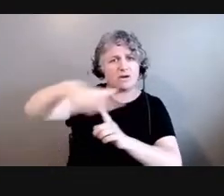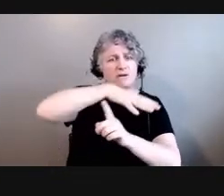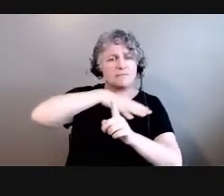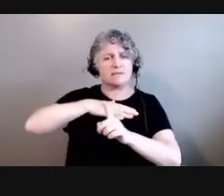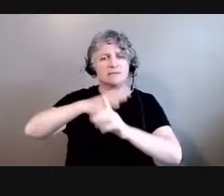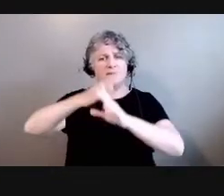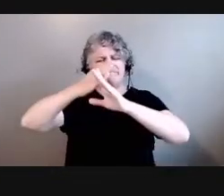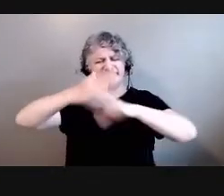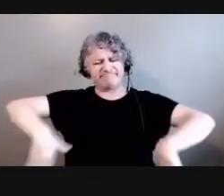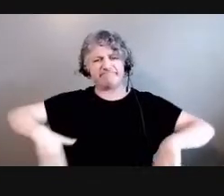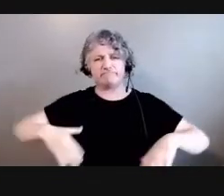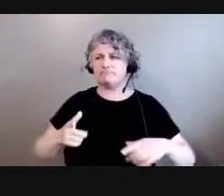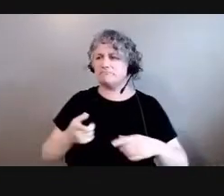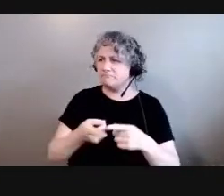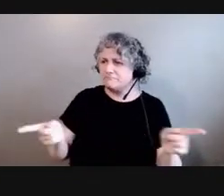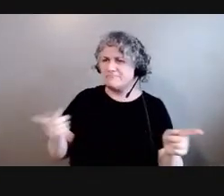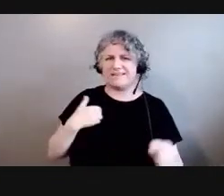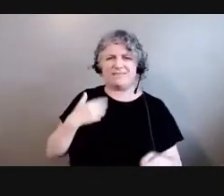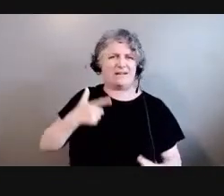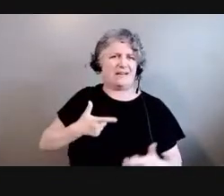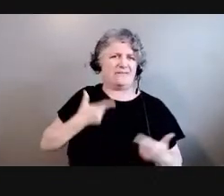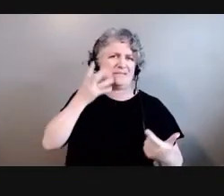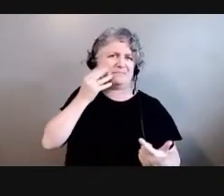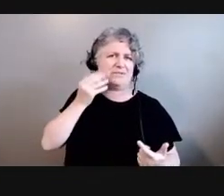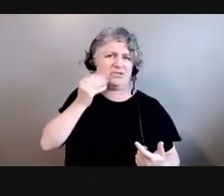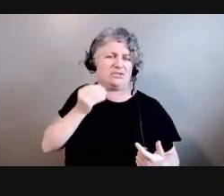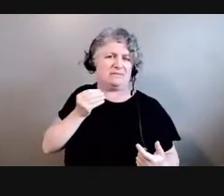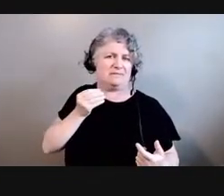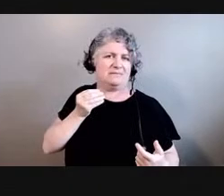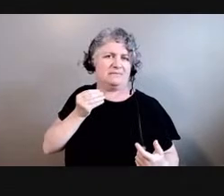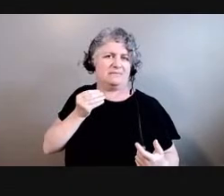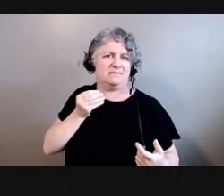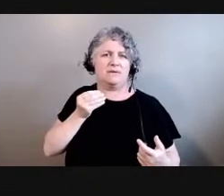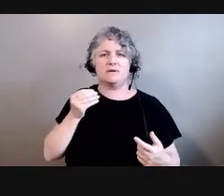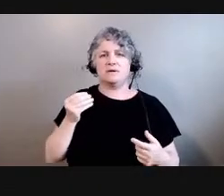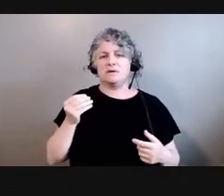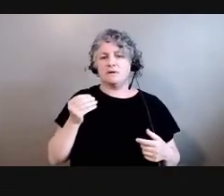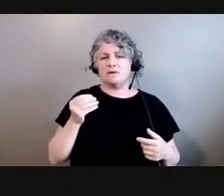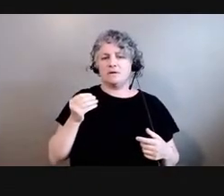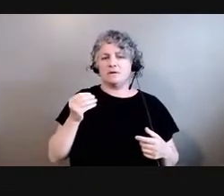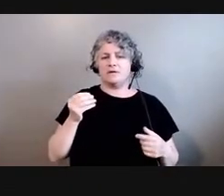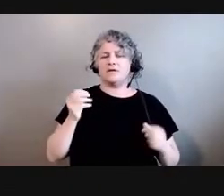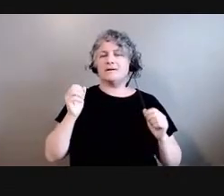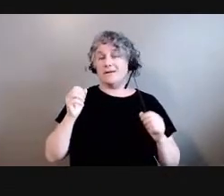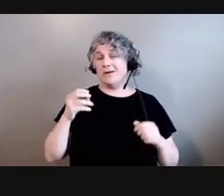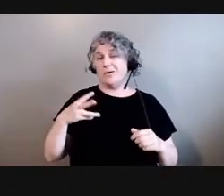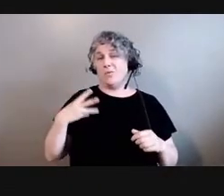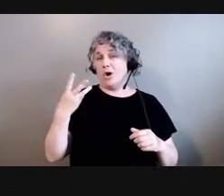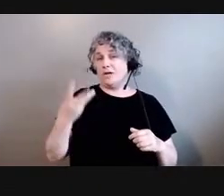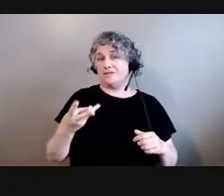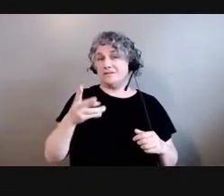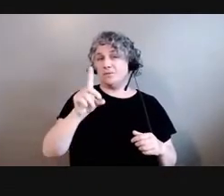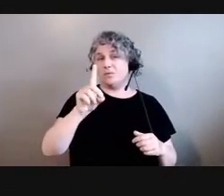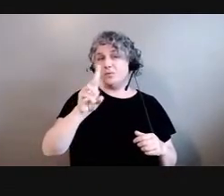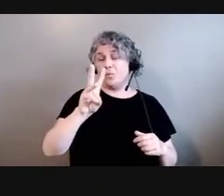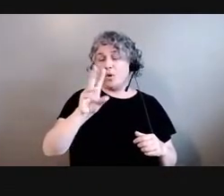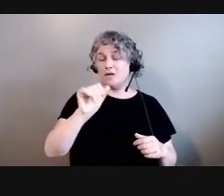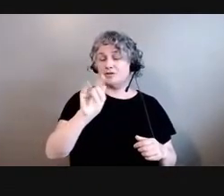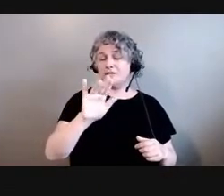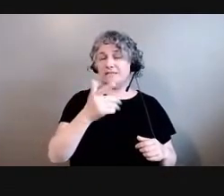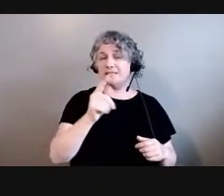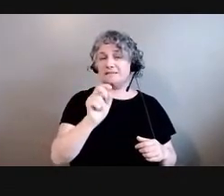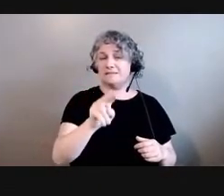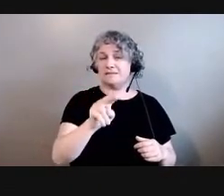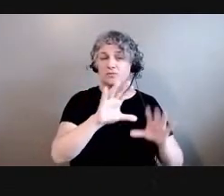And so you could probably go through the Washington Group long form of questions, and you could pull out, okay, somebody's got a seeing